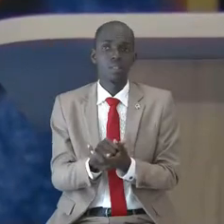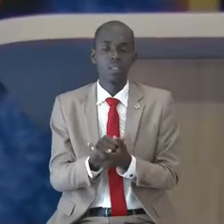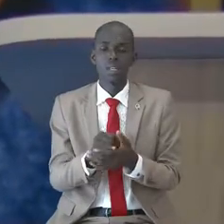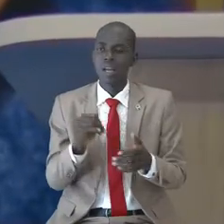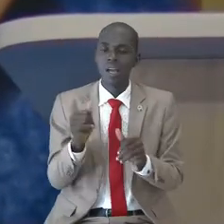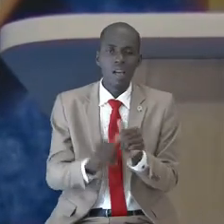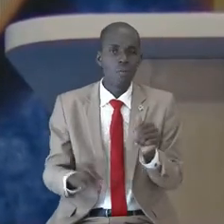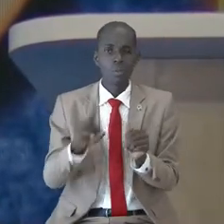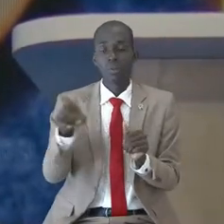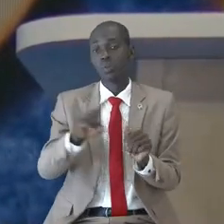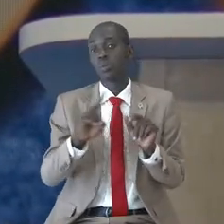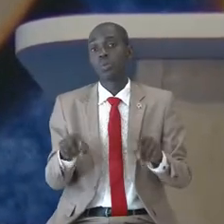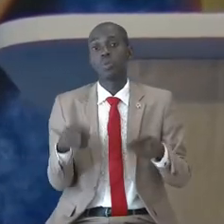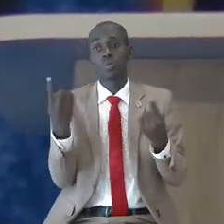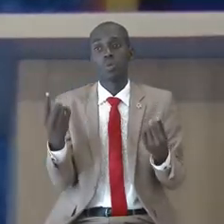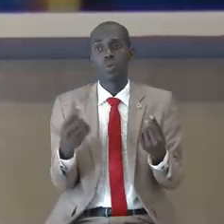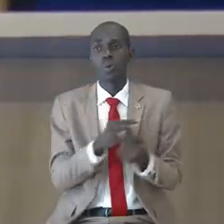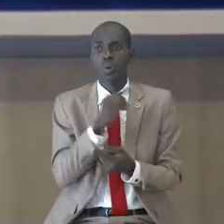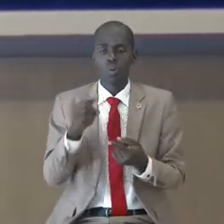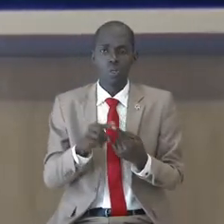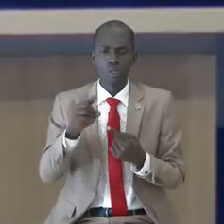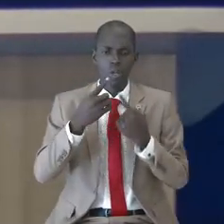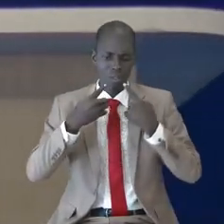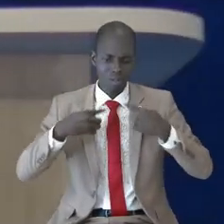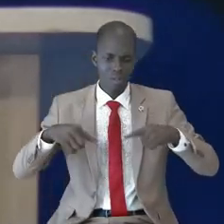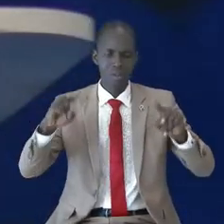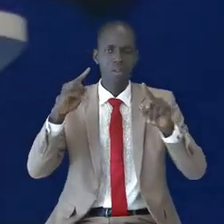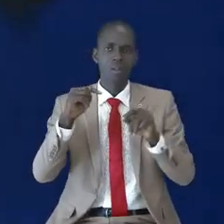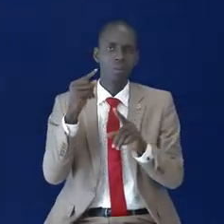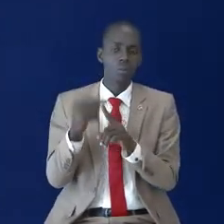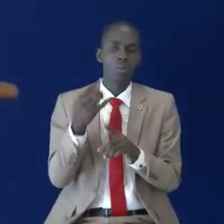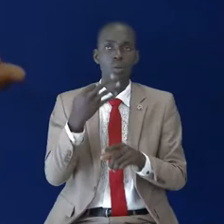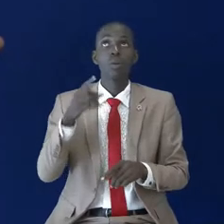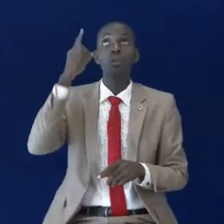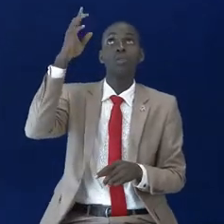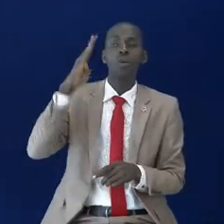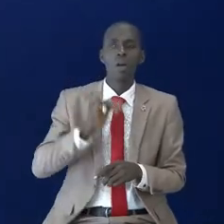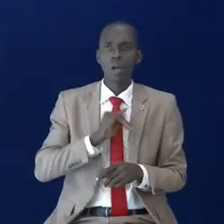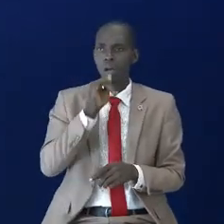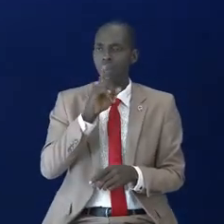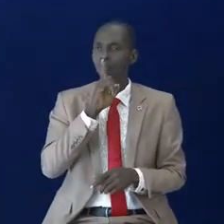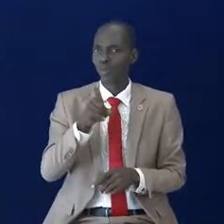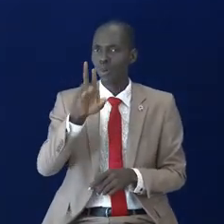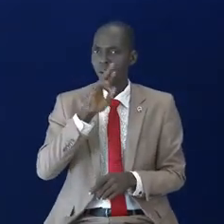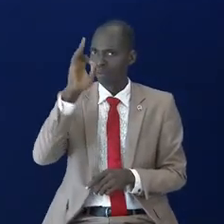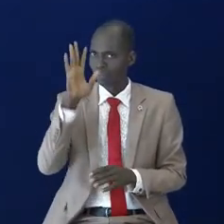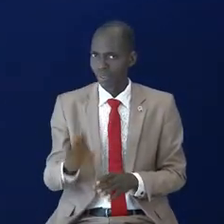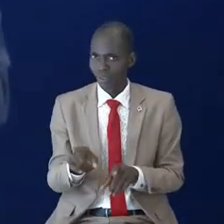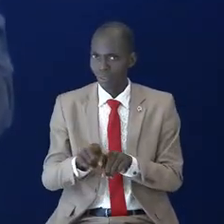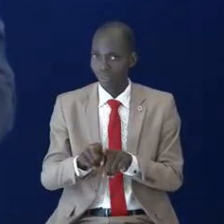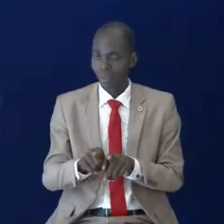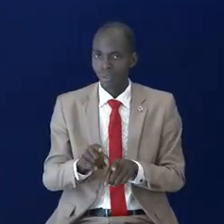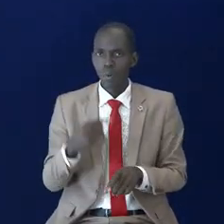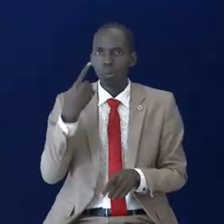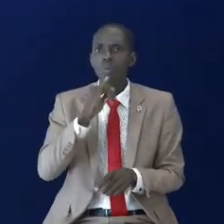anywhere you go, when you declare the word of God, I'm sure you're a preacher yourself. Any preacher